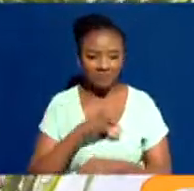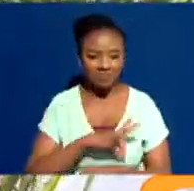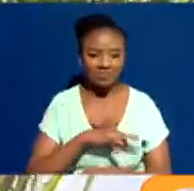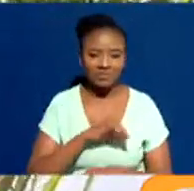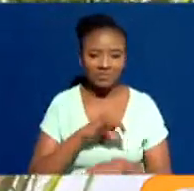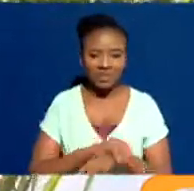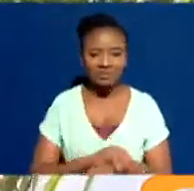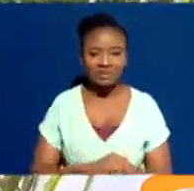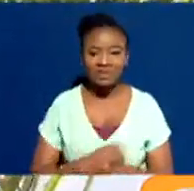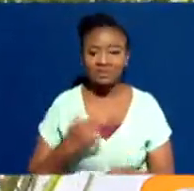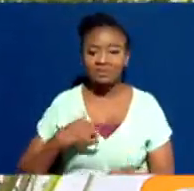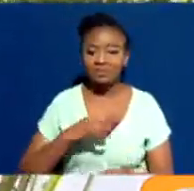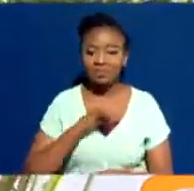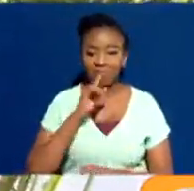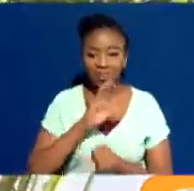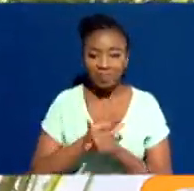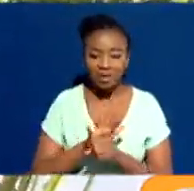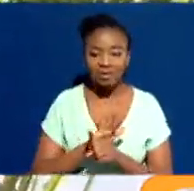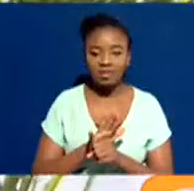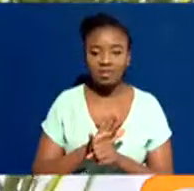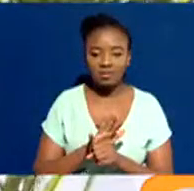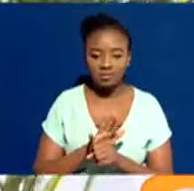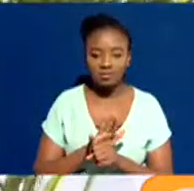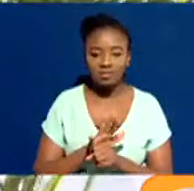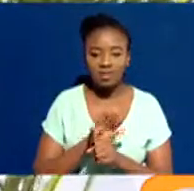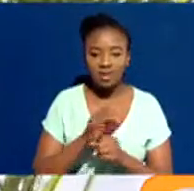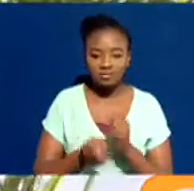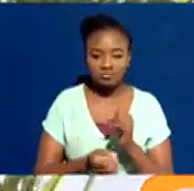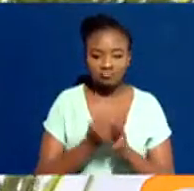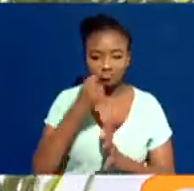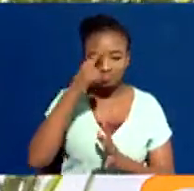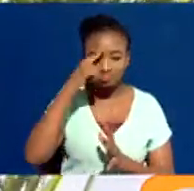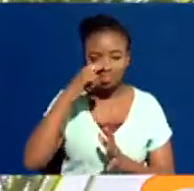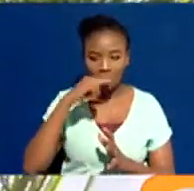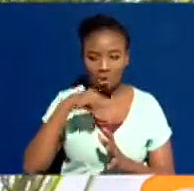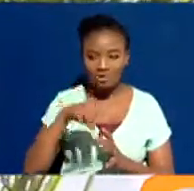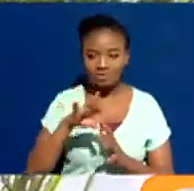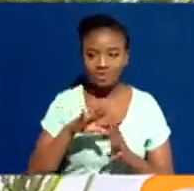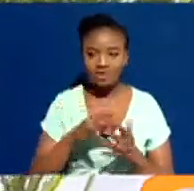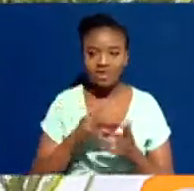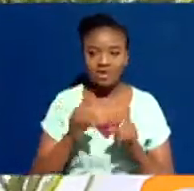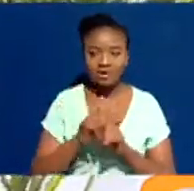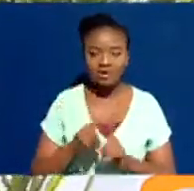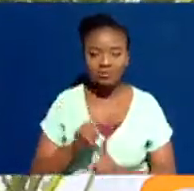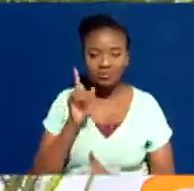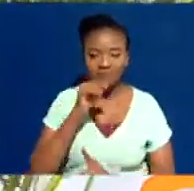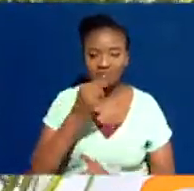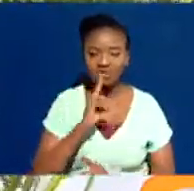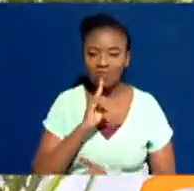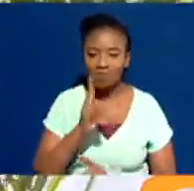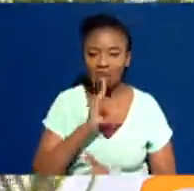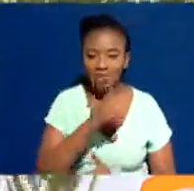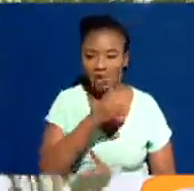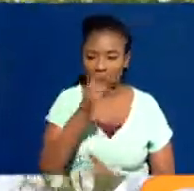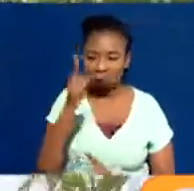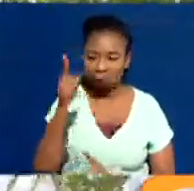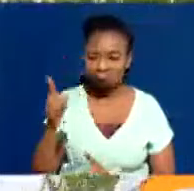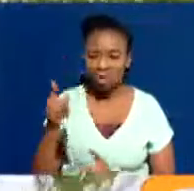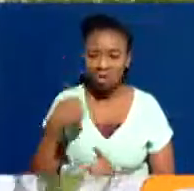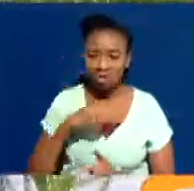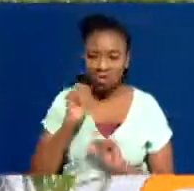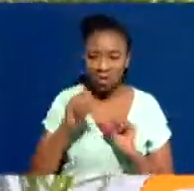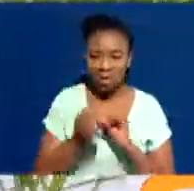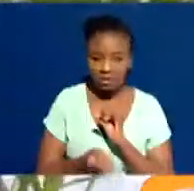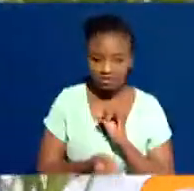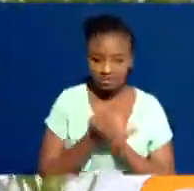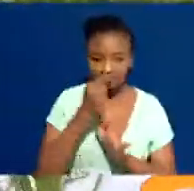sure that we put in place policy framework, and I have already given instructions so that we can make a